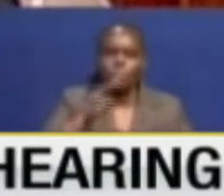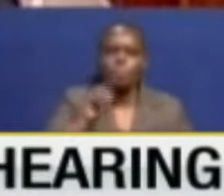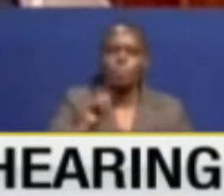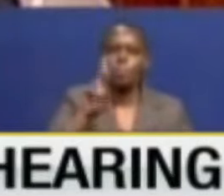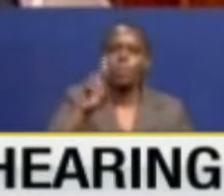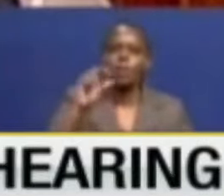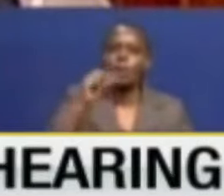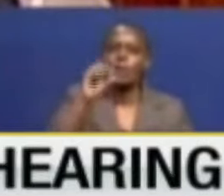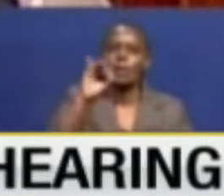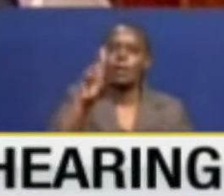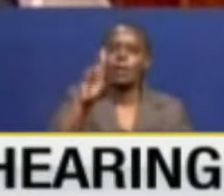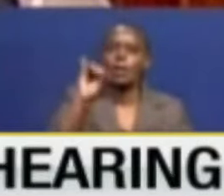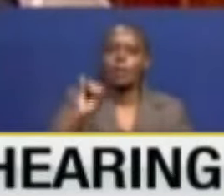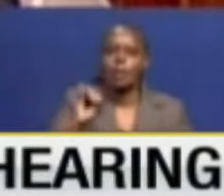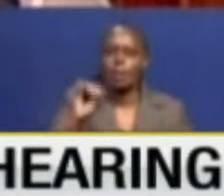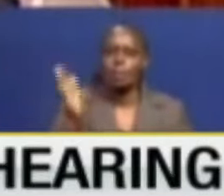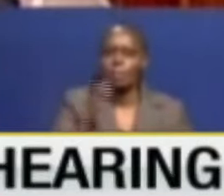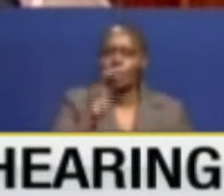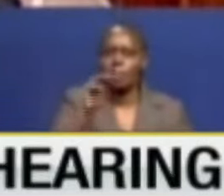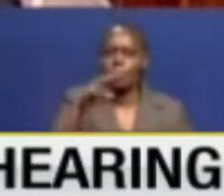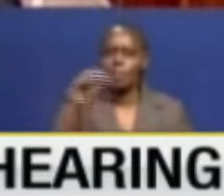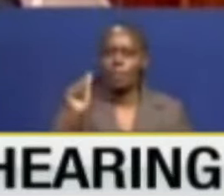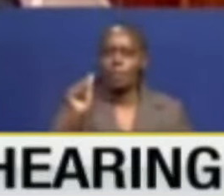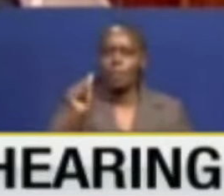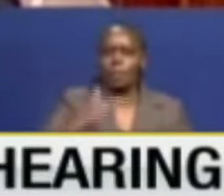Murangiri Kirimana, MCA,